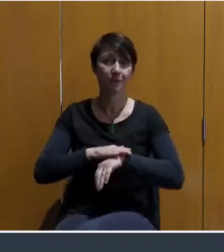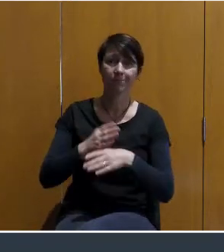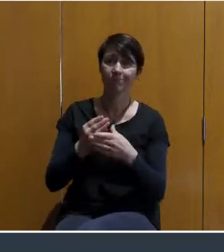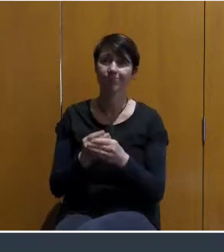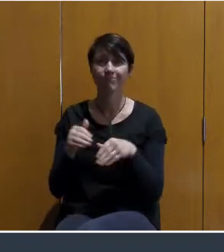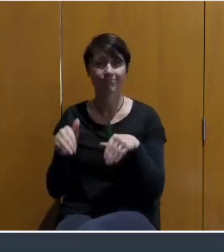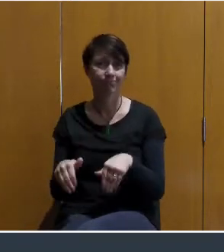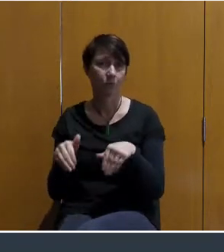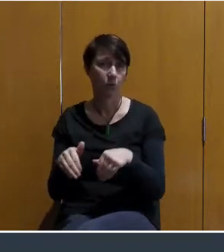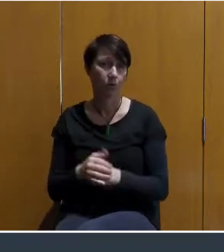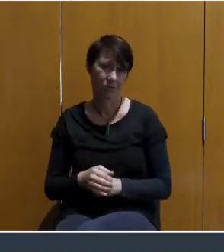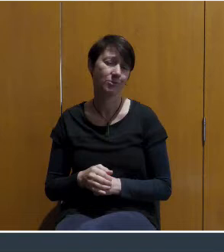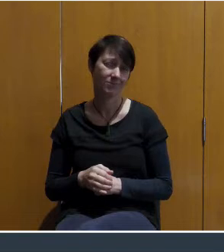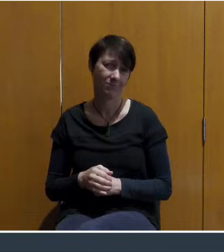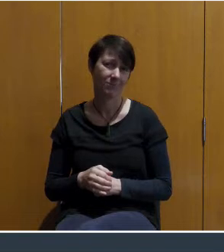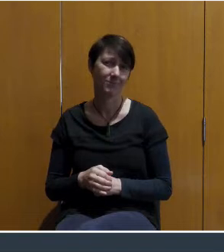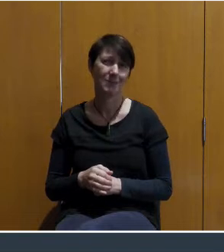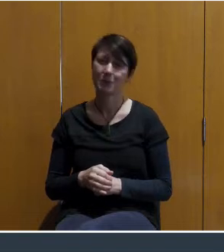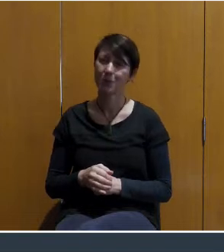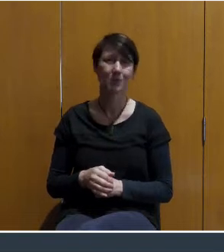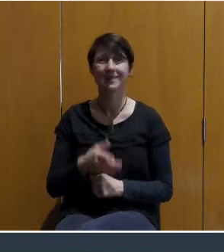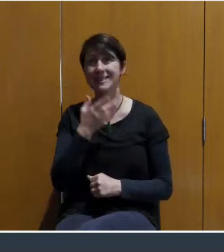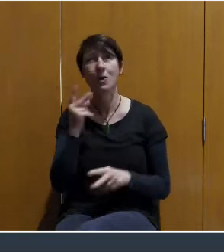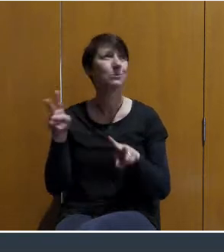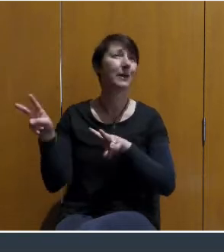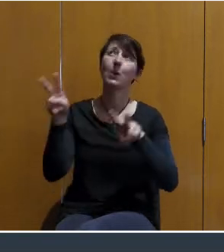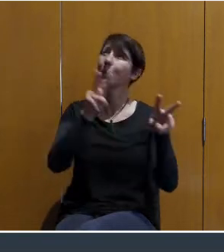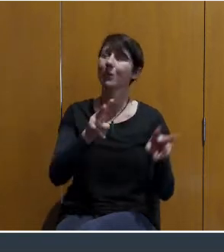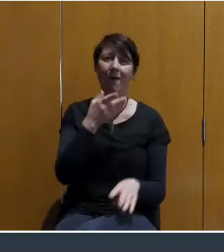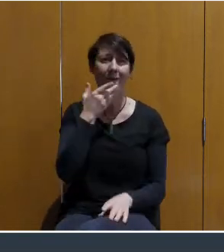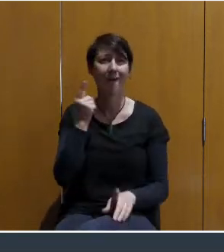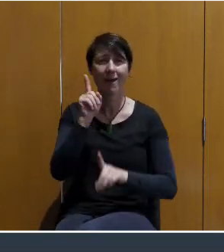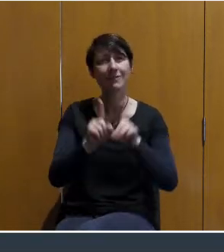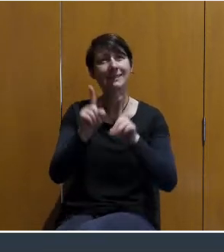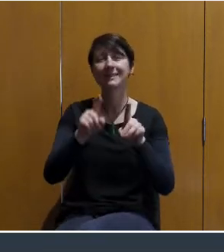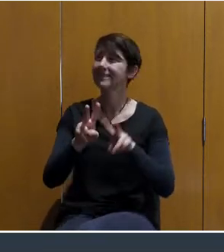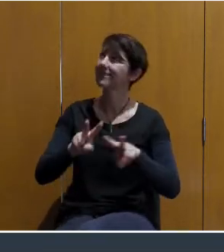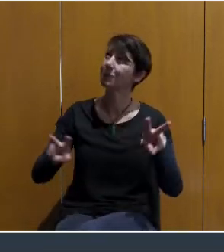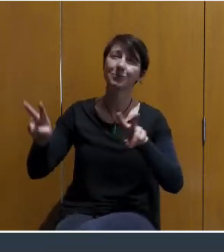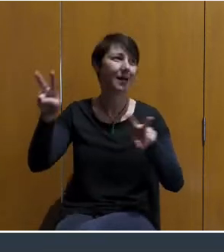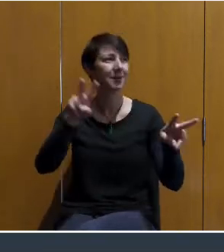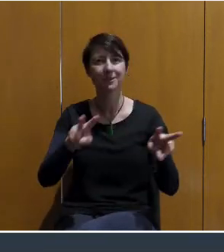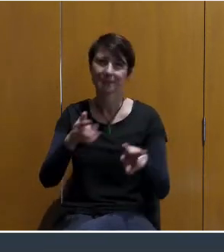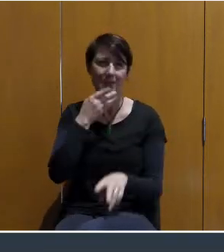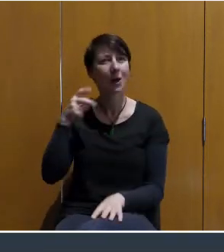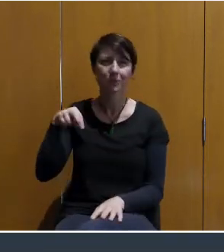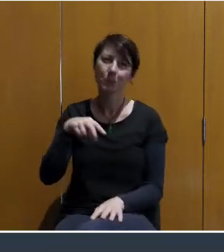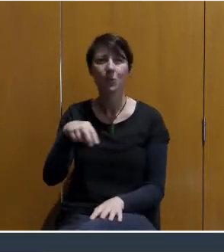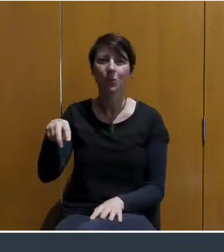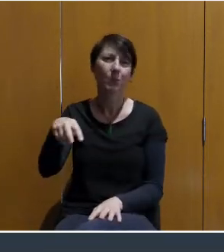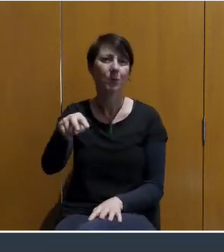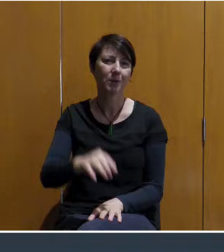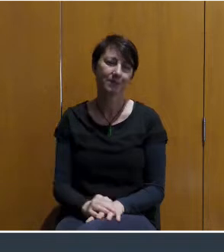walk. So why stop them enjoying our lovely city and its surrounding walks just because they have a dog? You know,